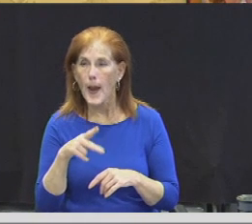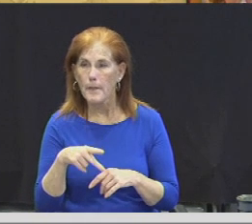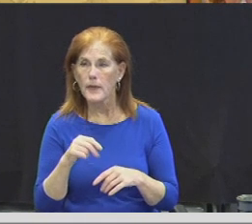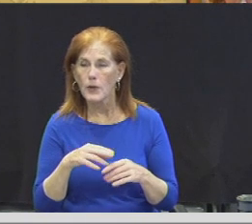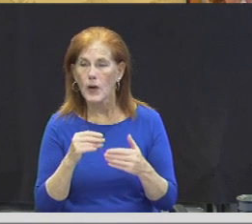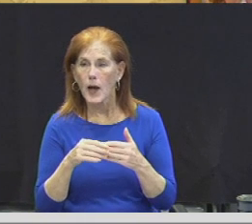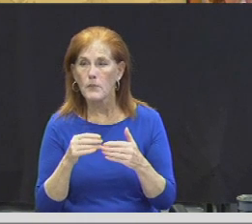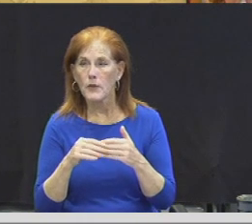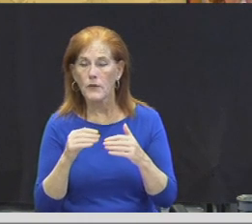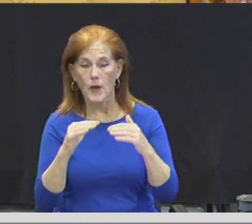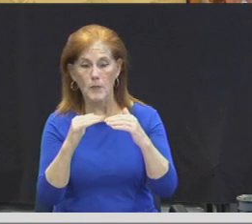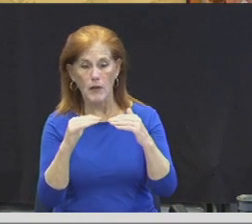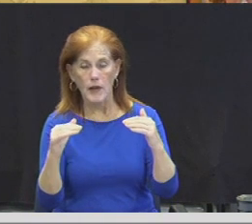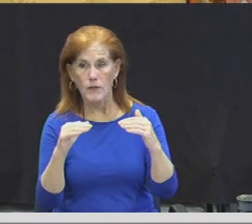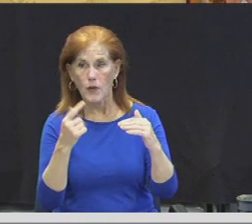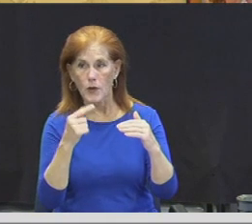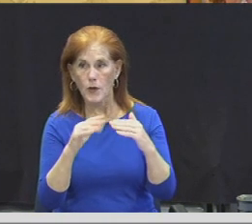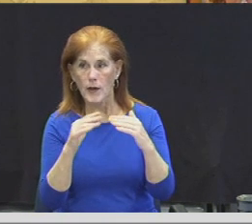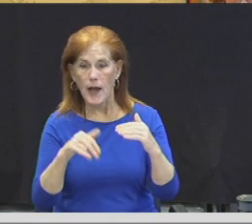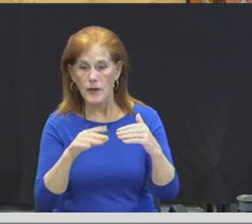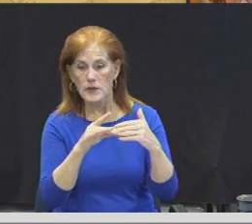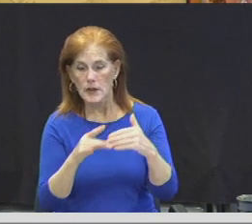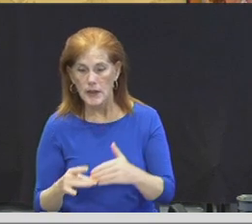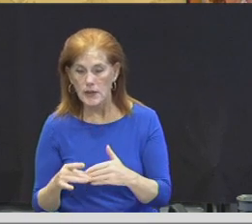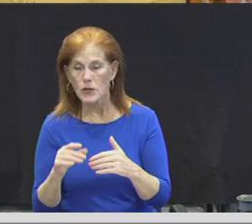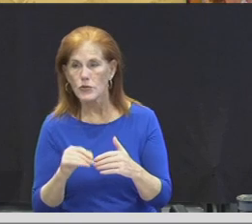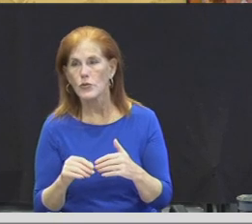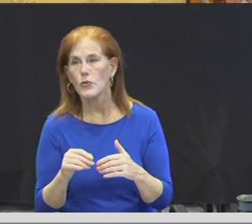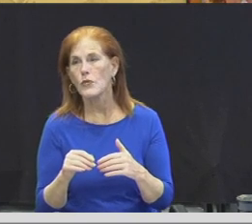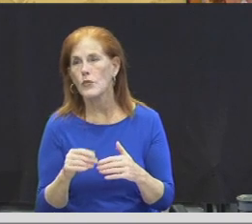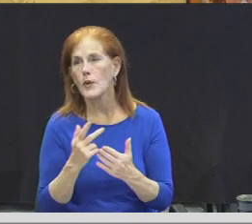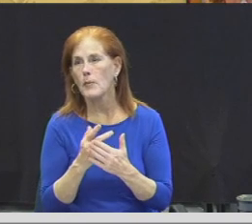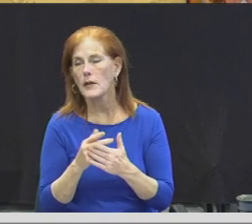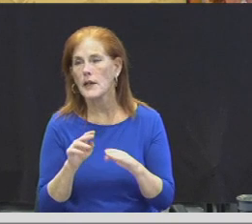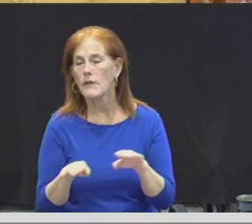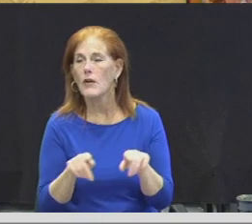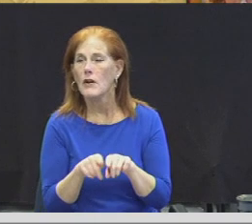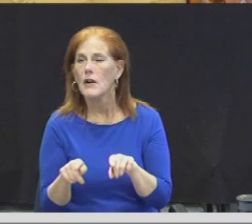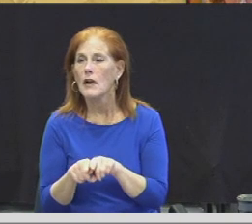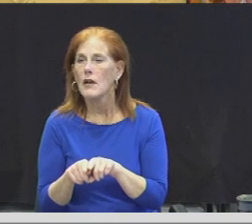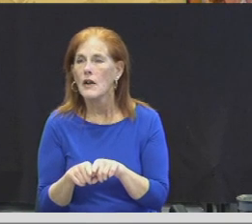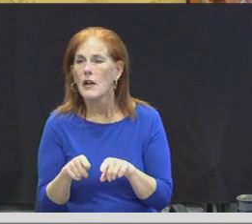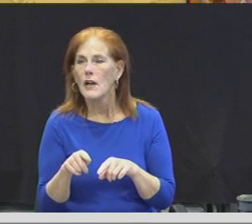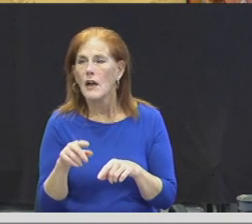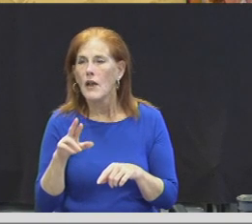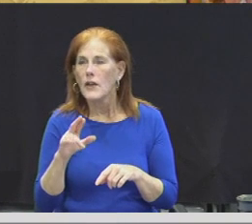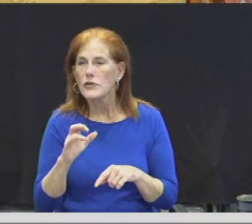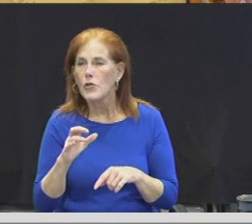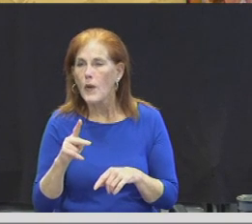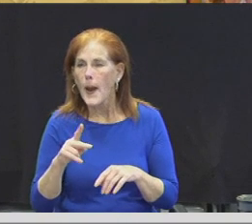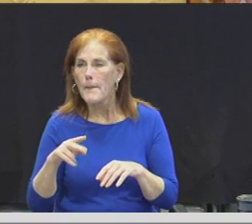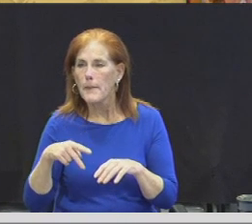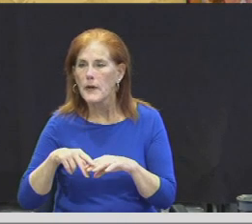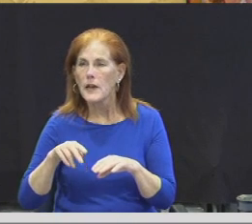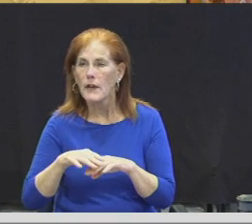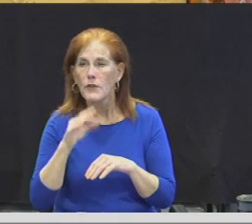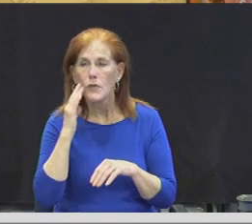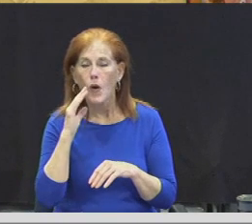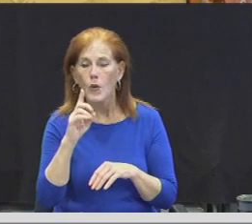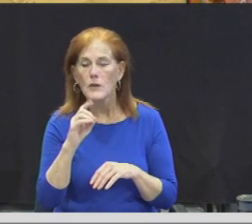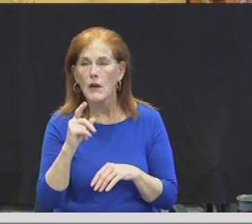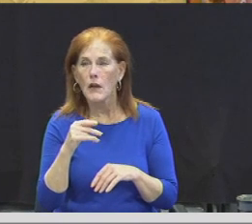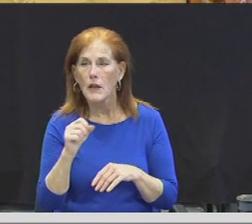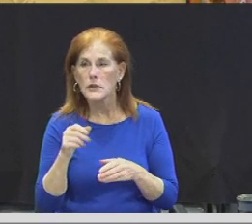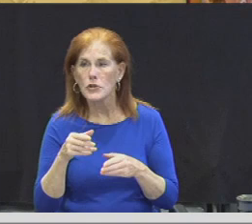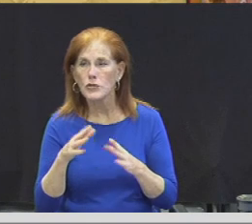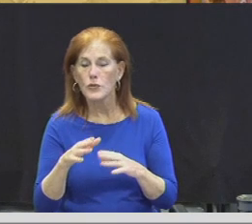from the level of the greenhouse into the park level. You can see also there's a ramp here. If you're familiar with Douglas Street in this area,